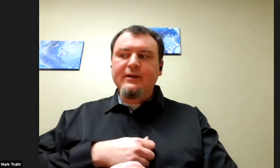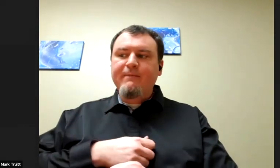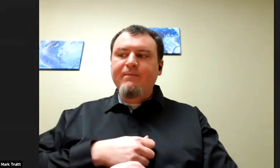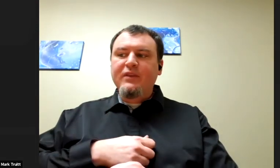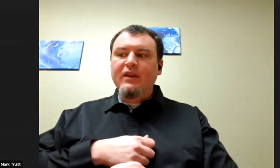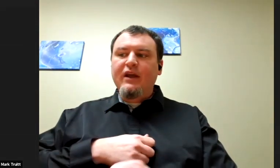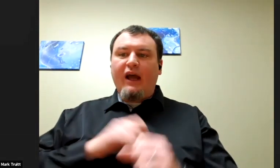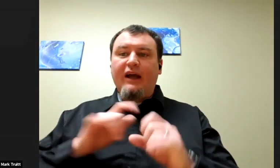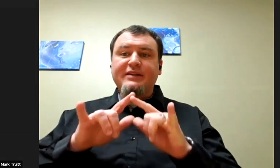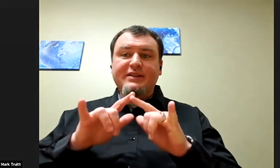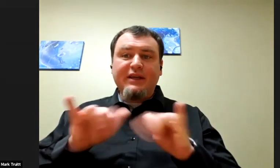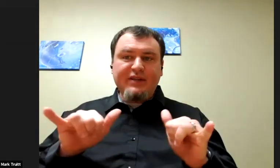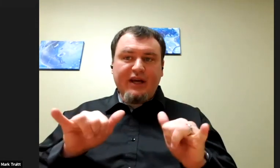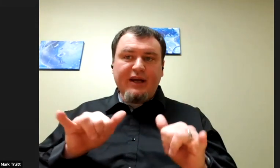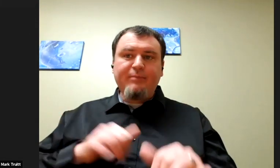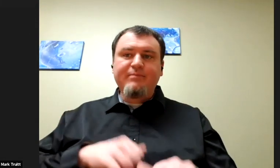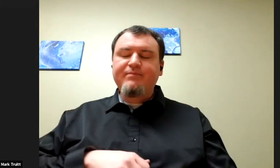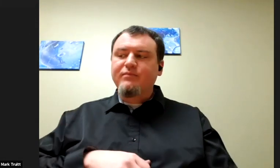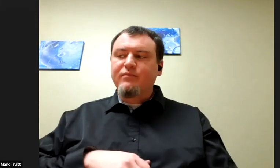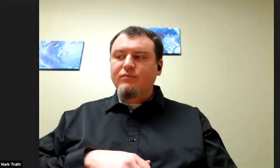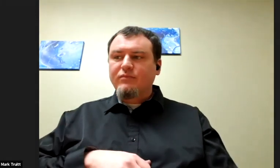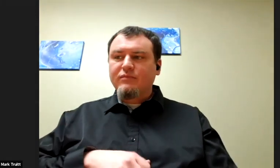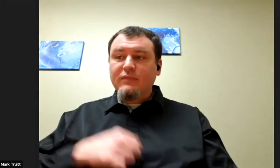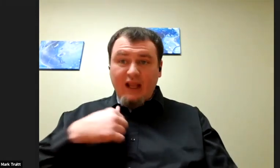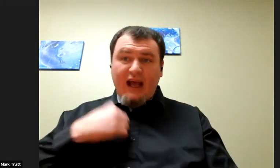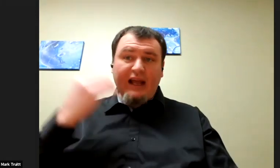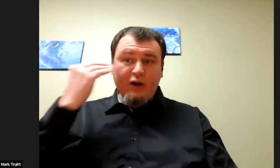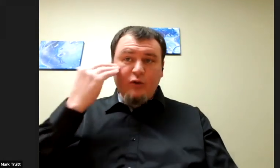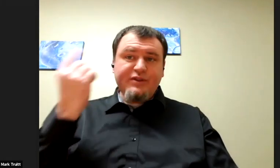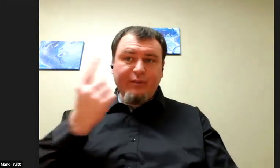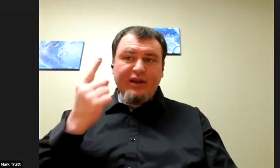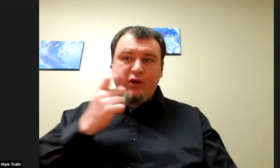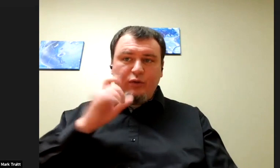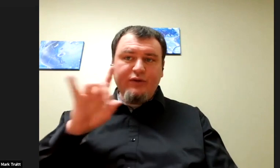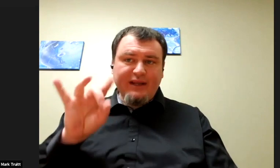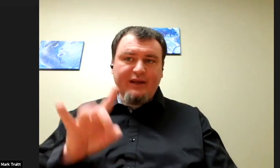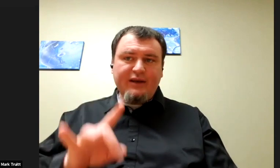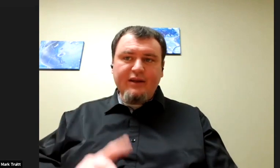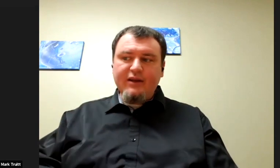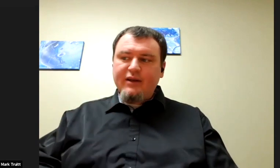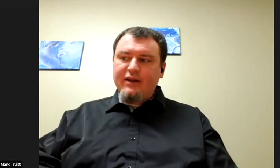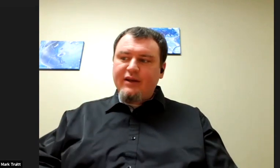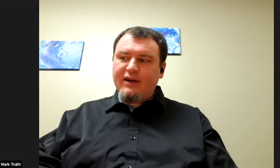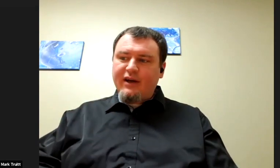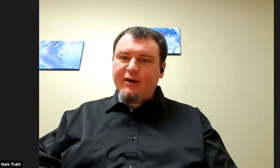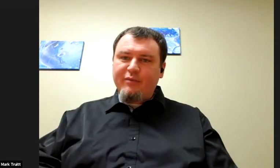experienced. At the same time, I know somebody who did,